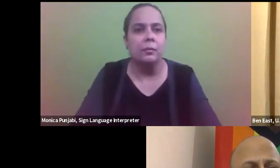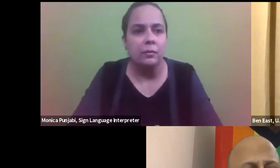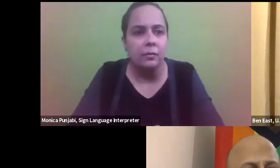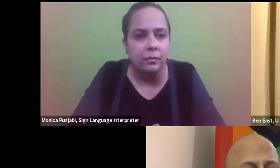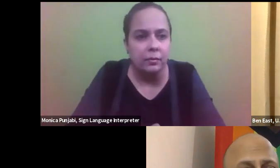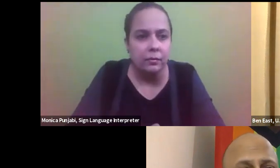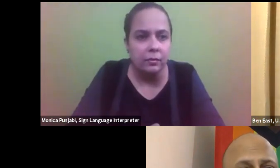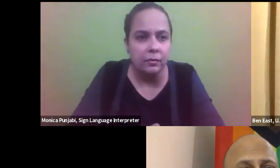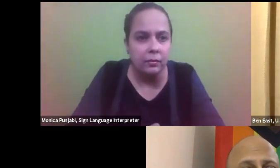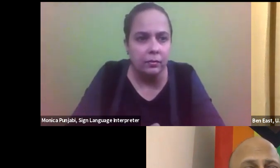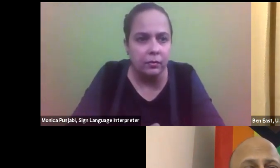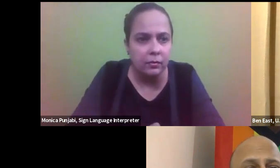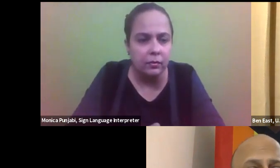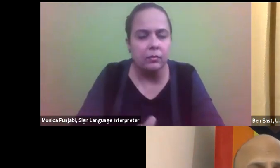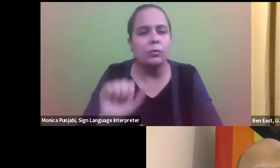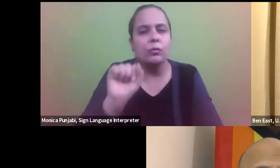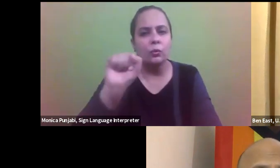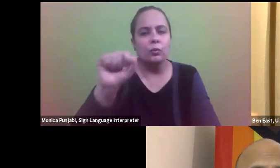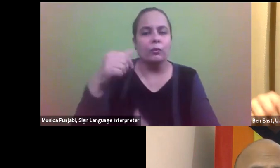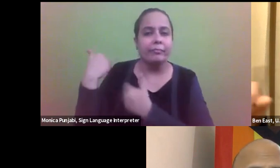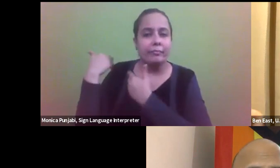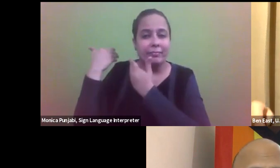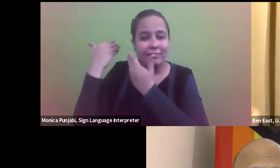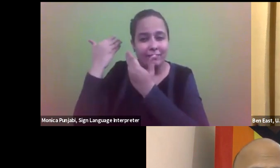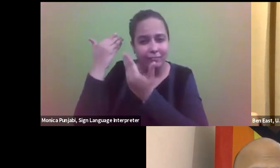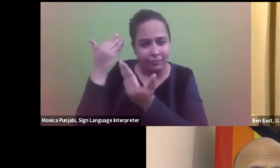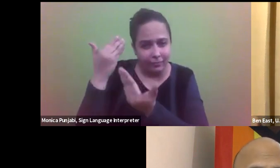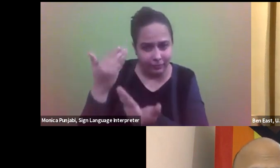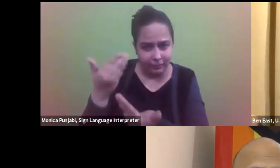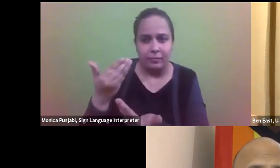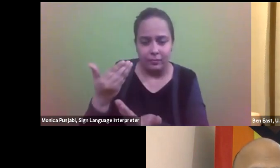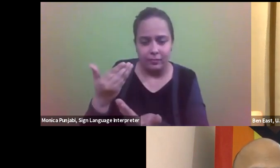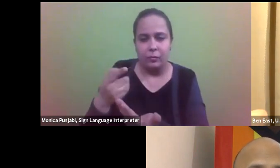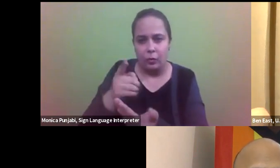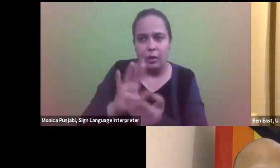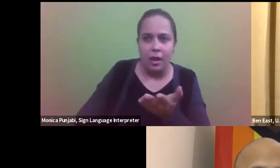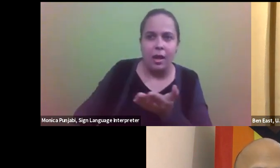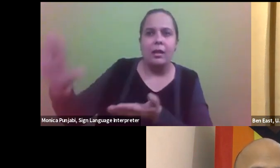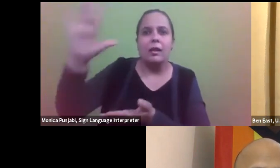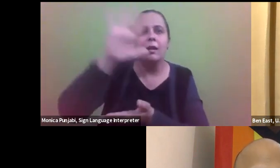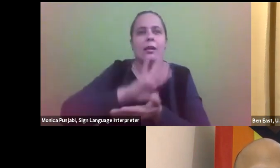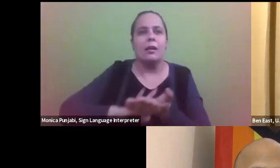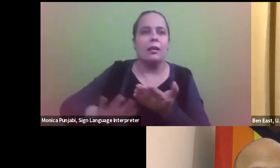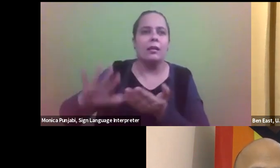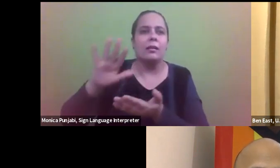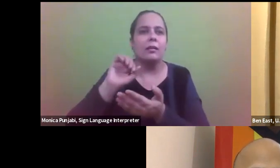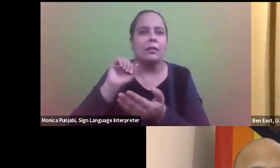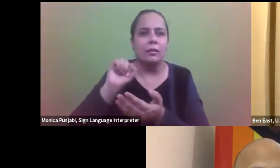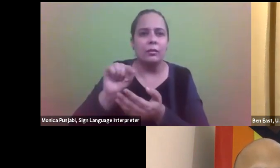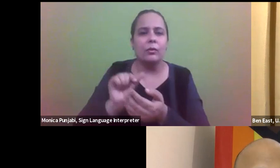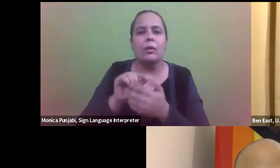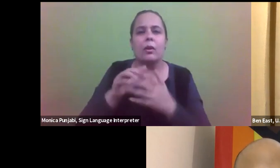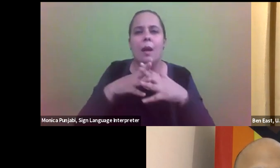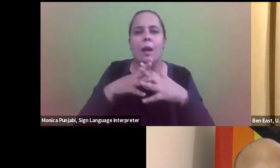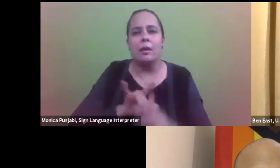it struck me that your journey included a lot of sort of an international routing, including by moving on to a US company